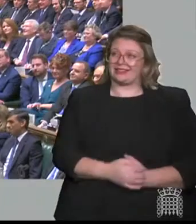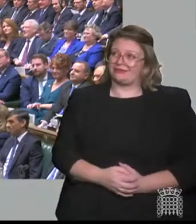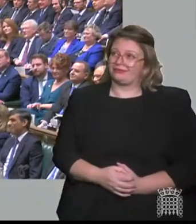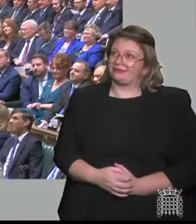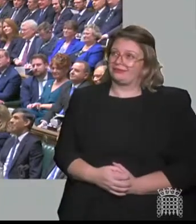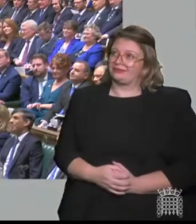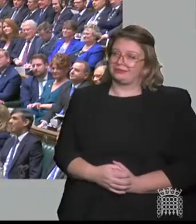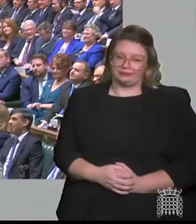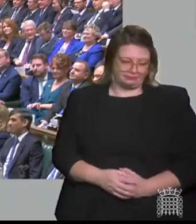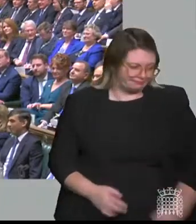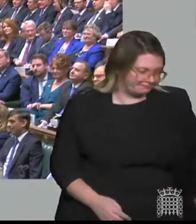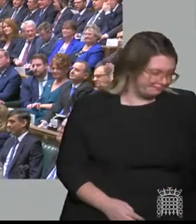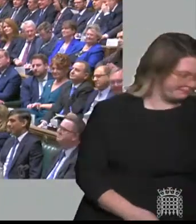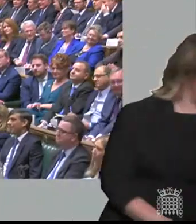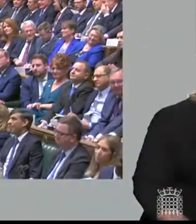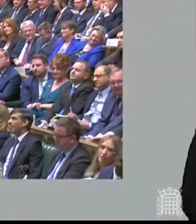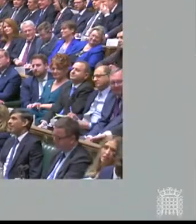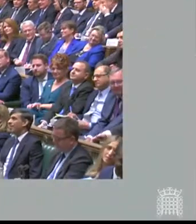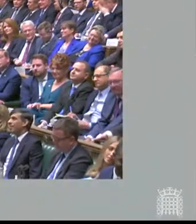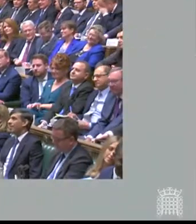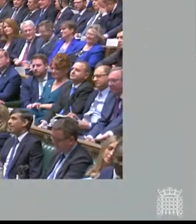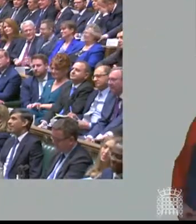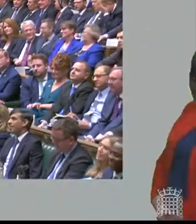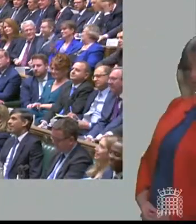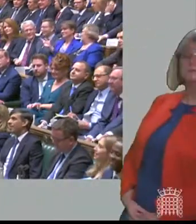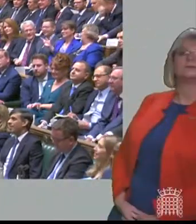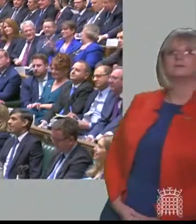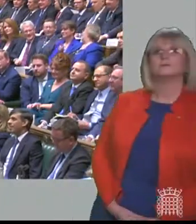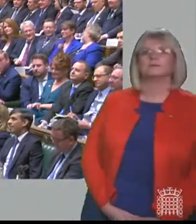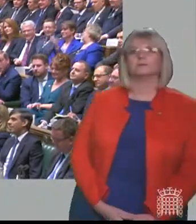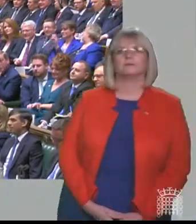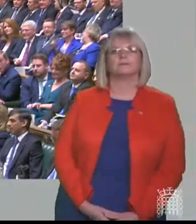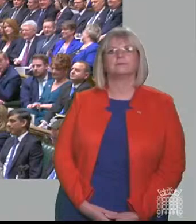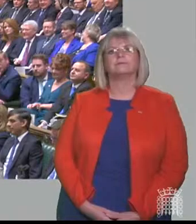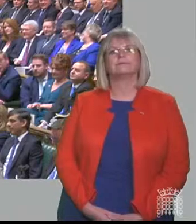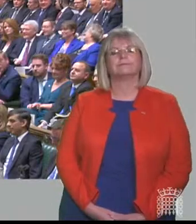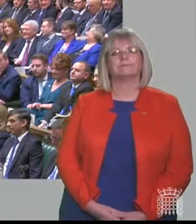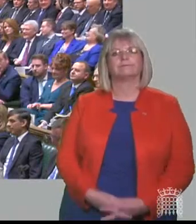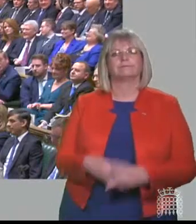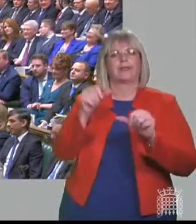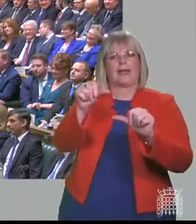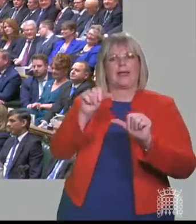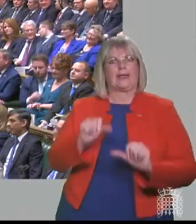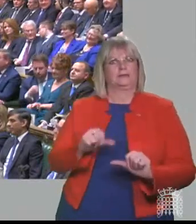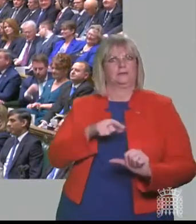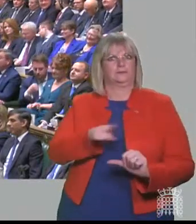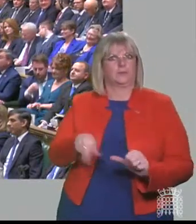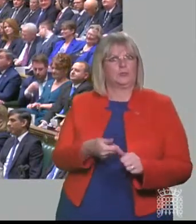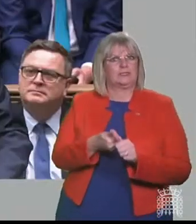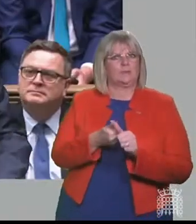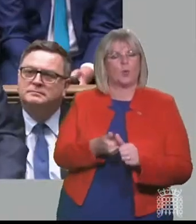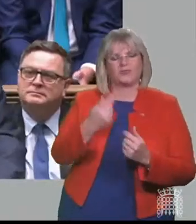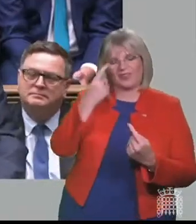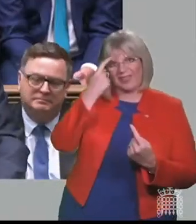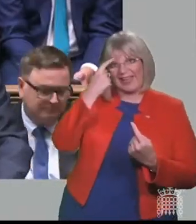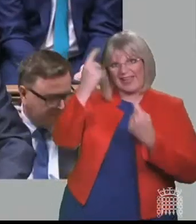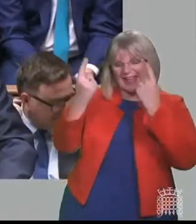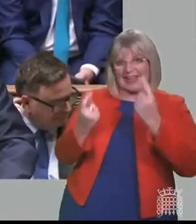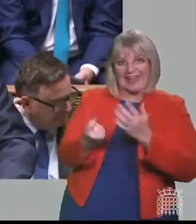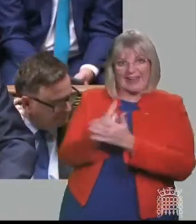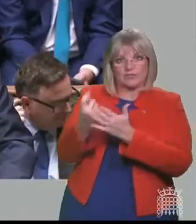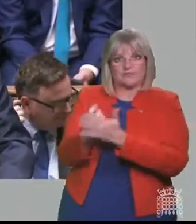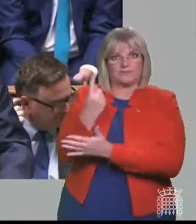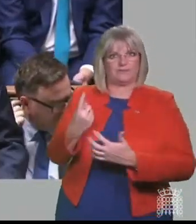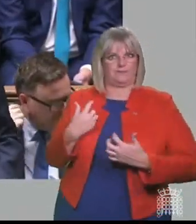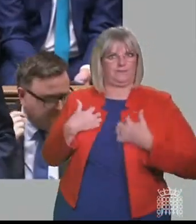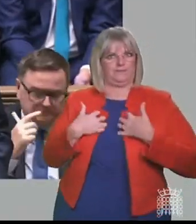Yeah. Next, I move on to measures to support our most innovative industries. In the last